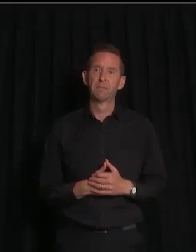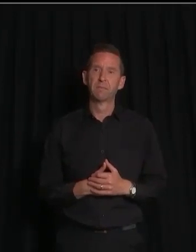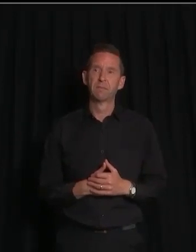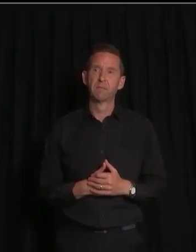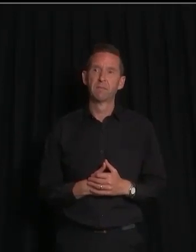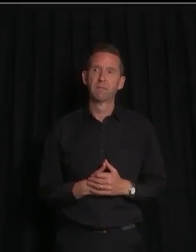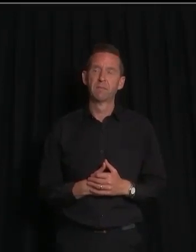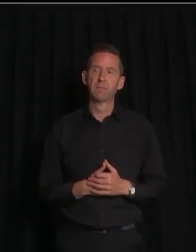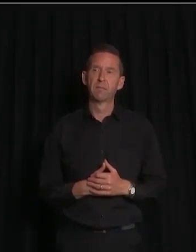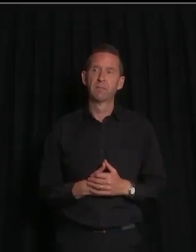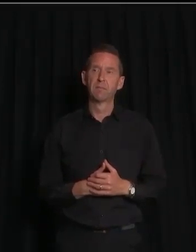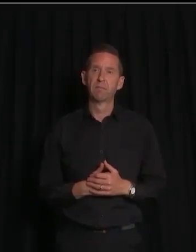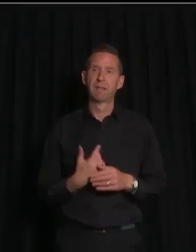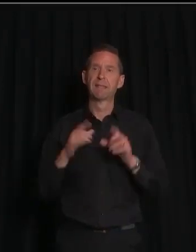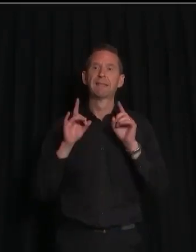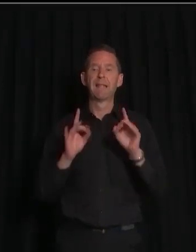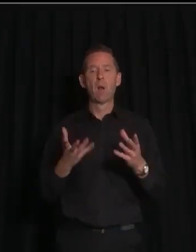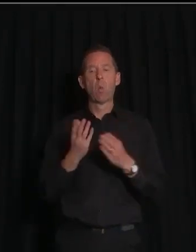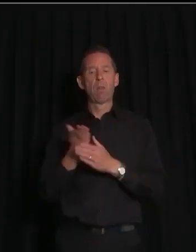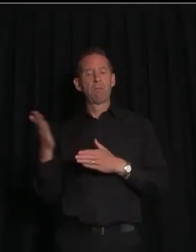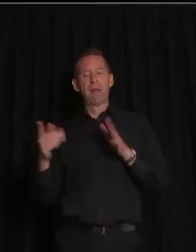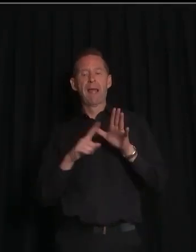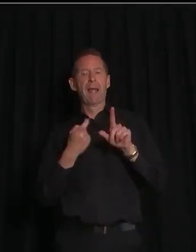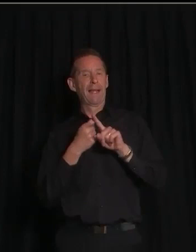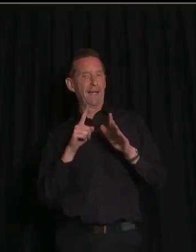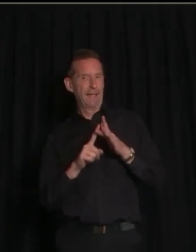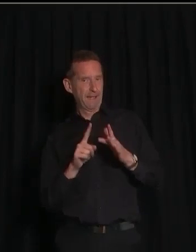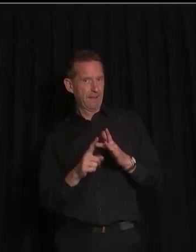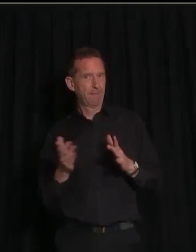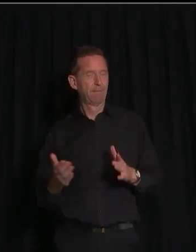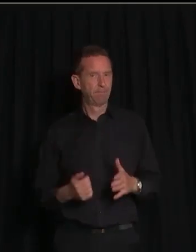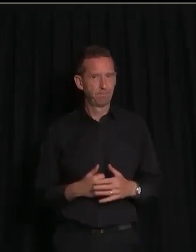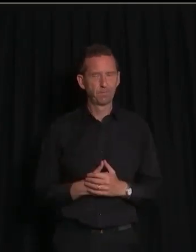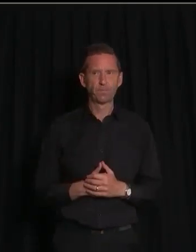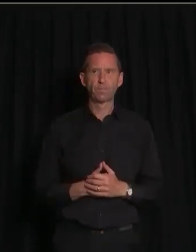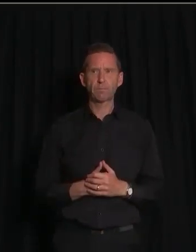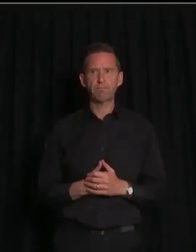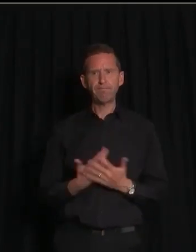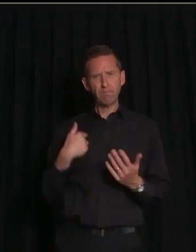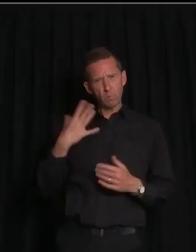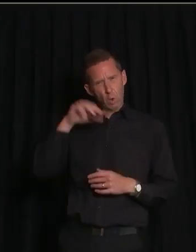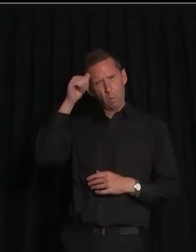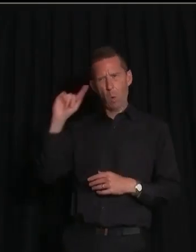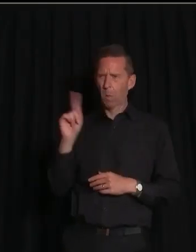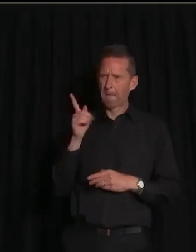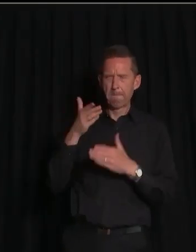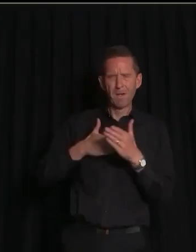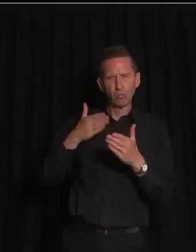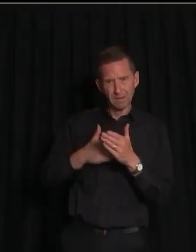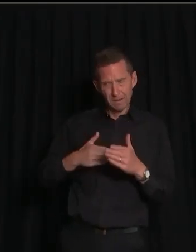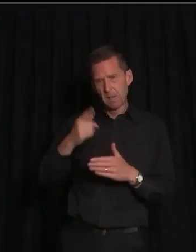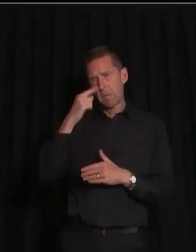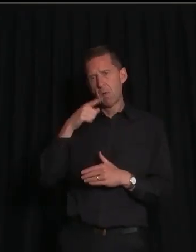I'm going to start with Akii. So what are some of the barriers people with